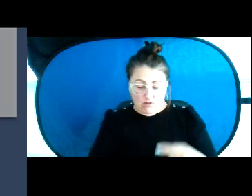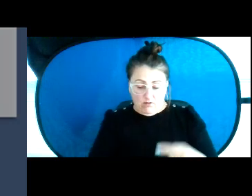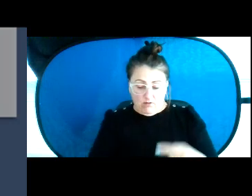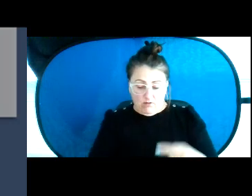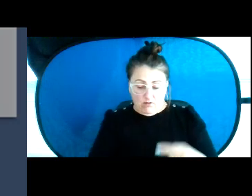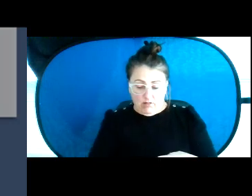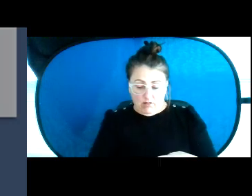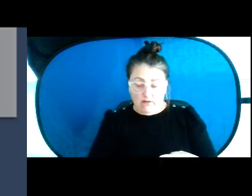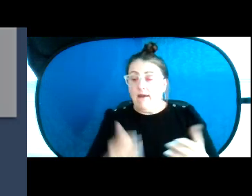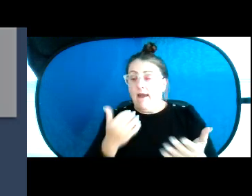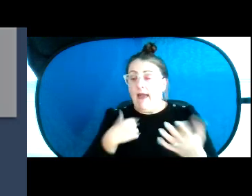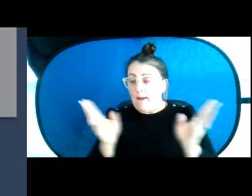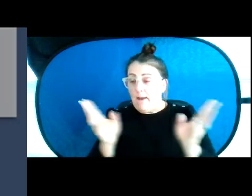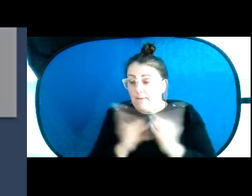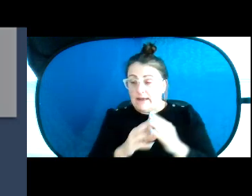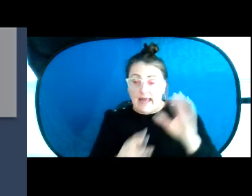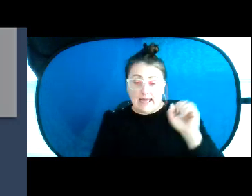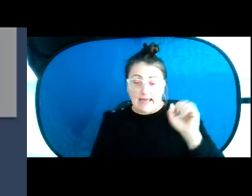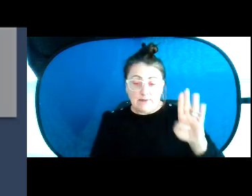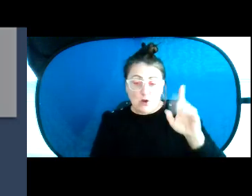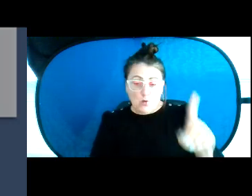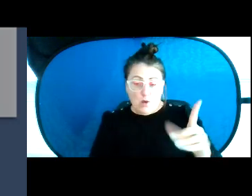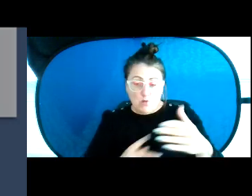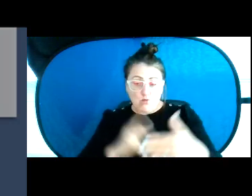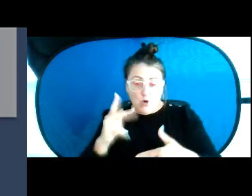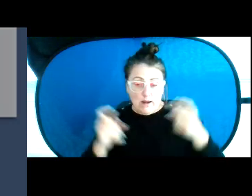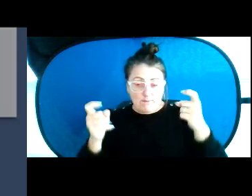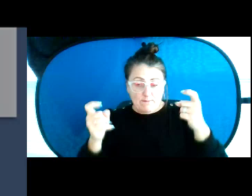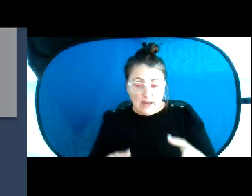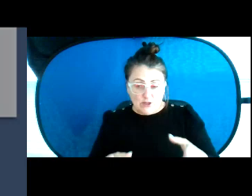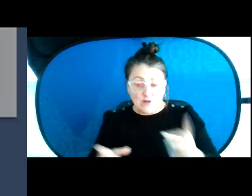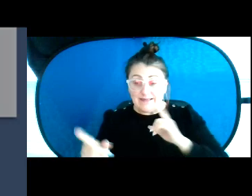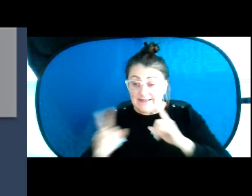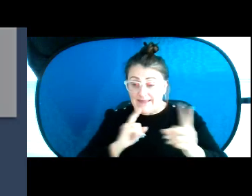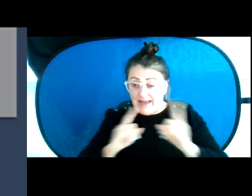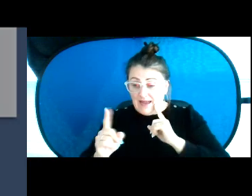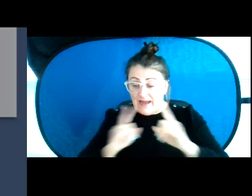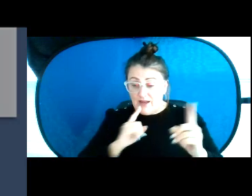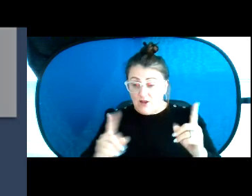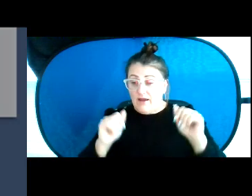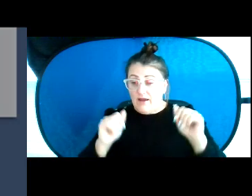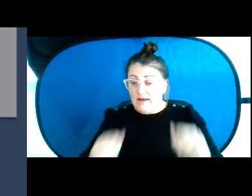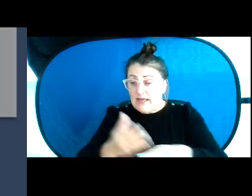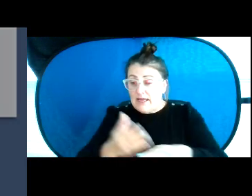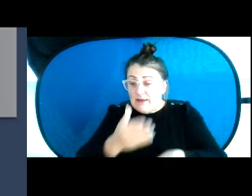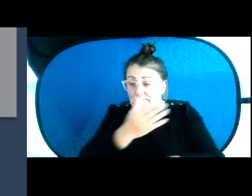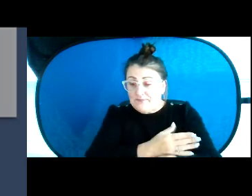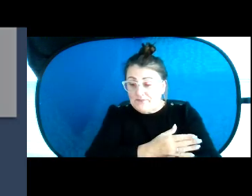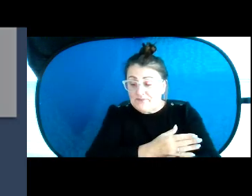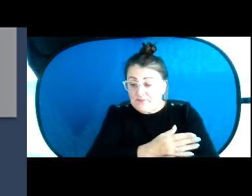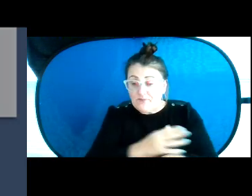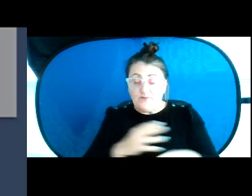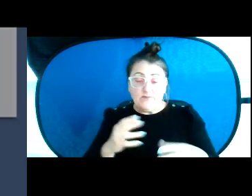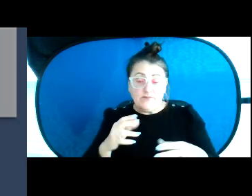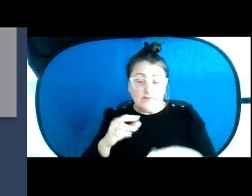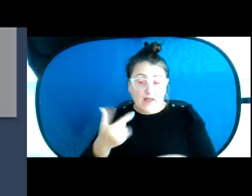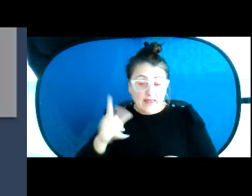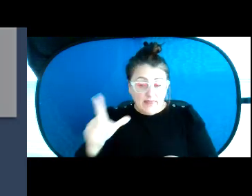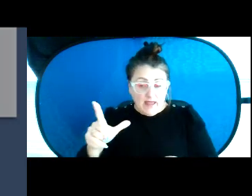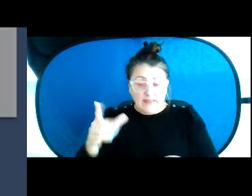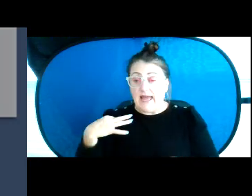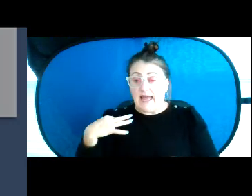month with SB1 program managers. This dialogue will improve how the committee engages with program guidelines and